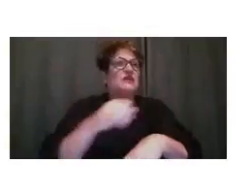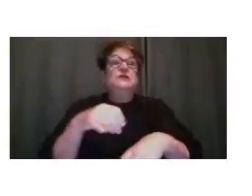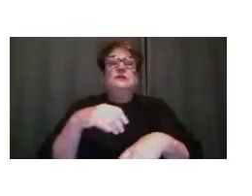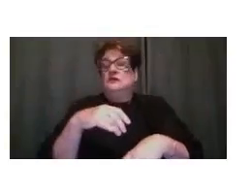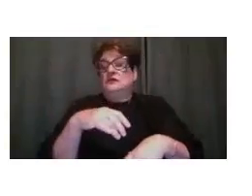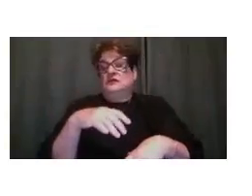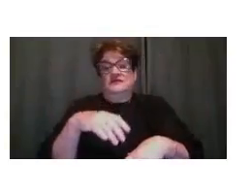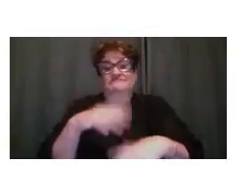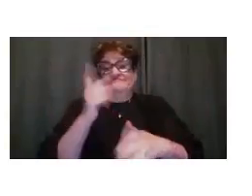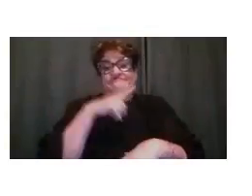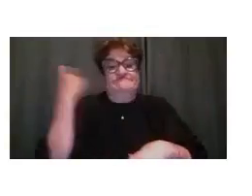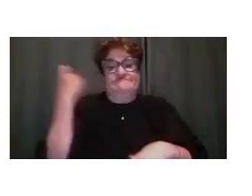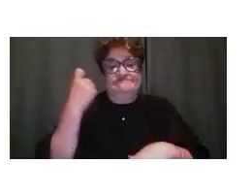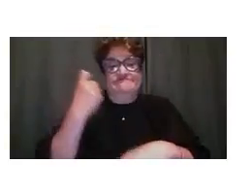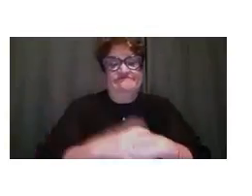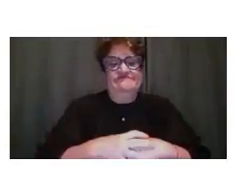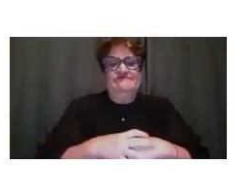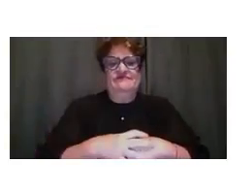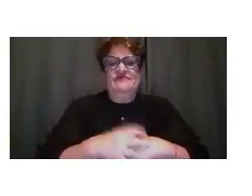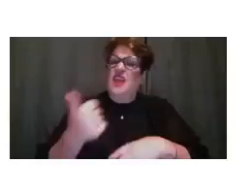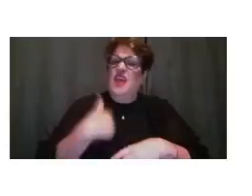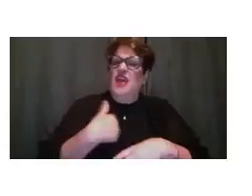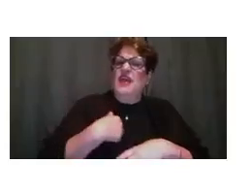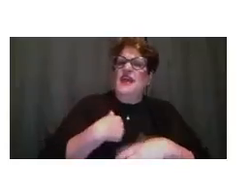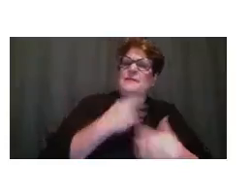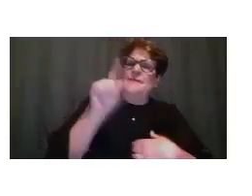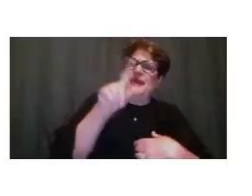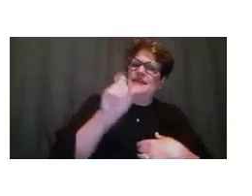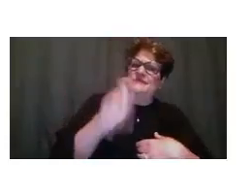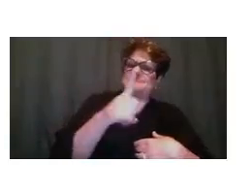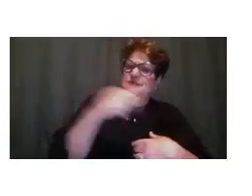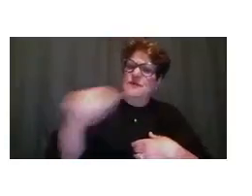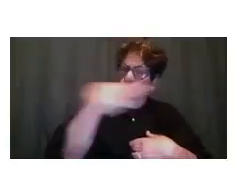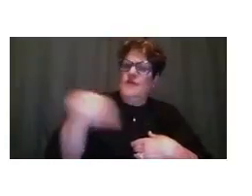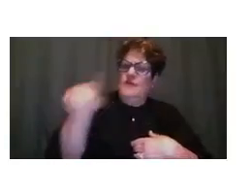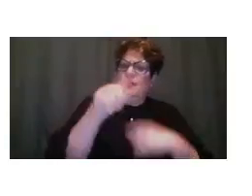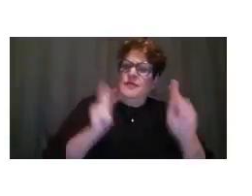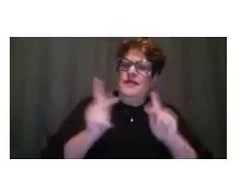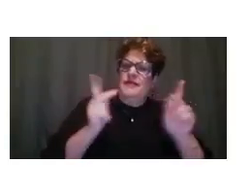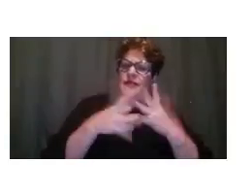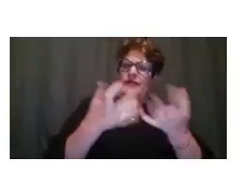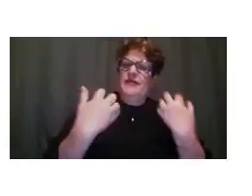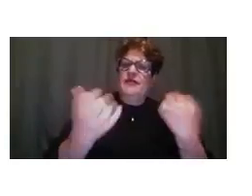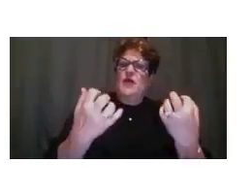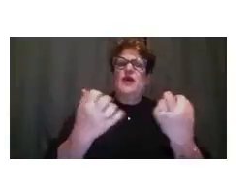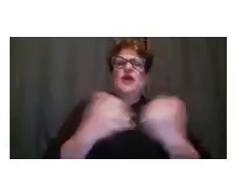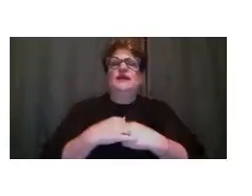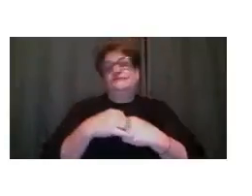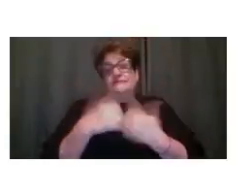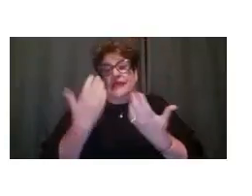So I'm asking you today, who's watching